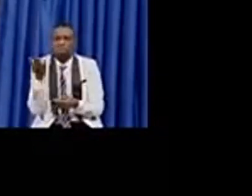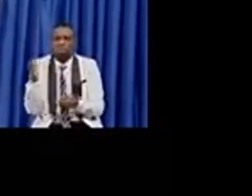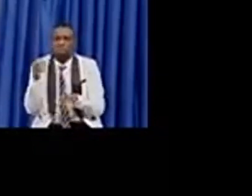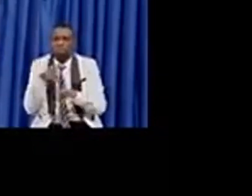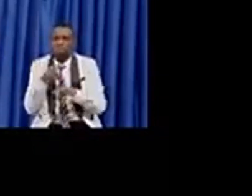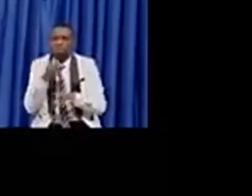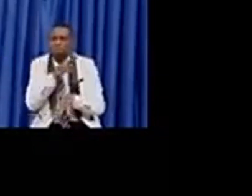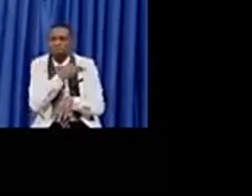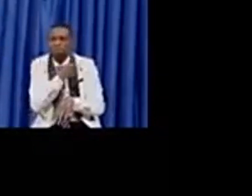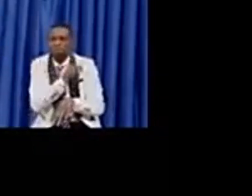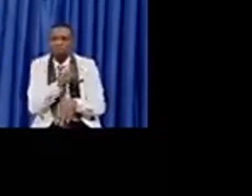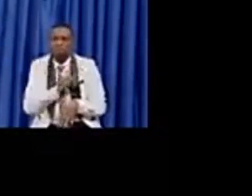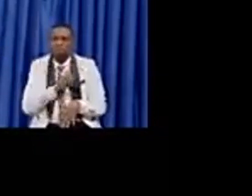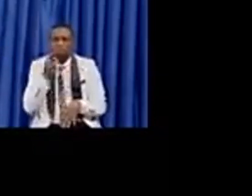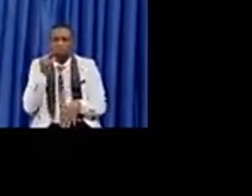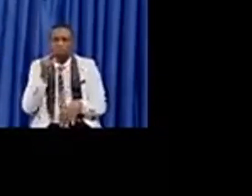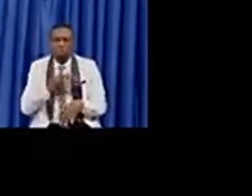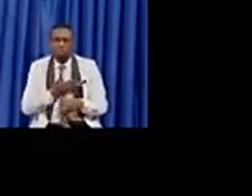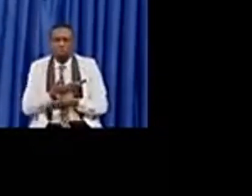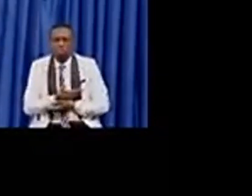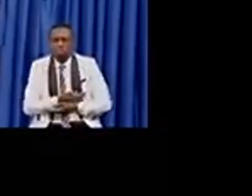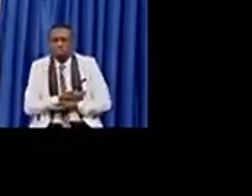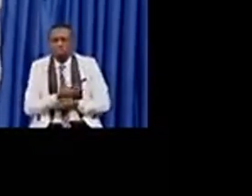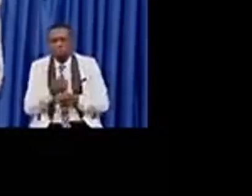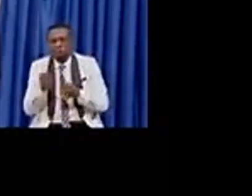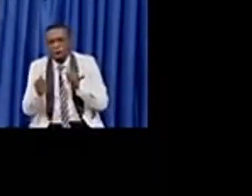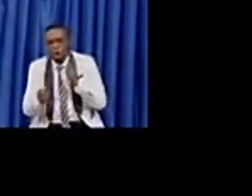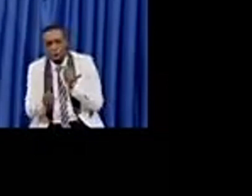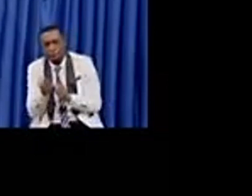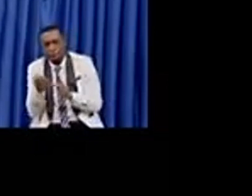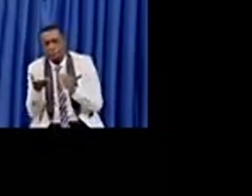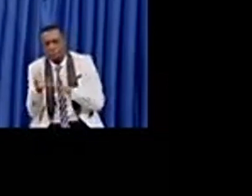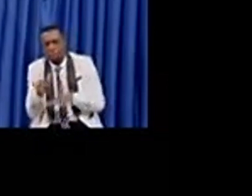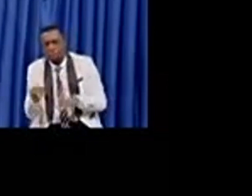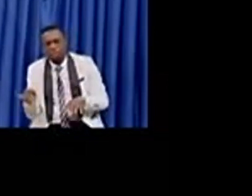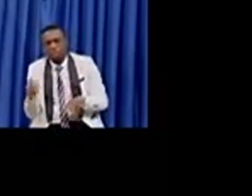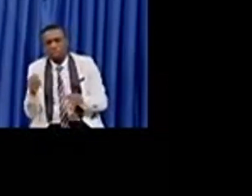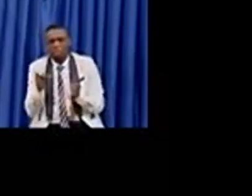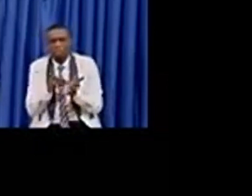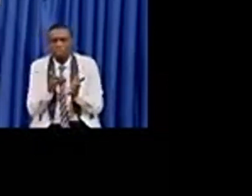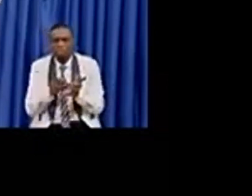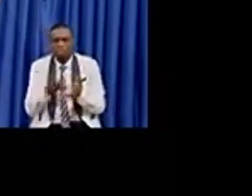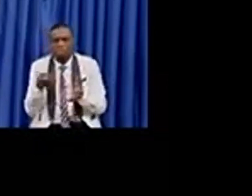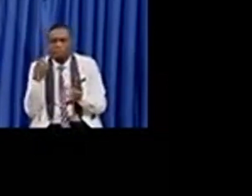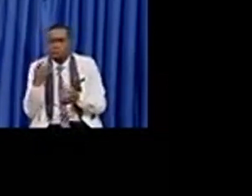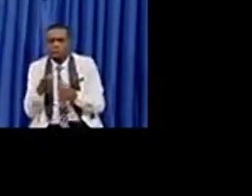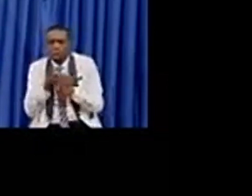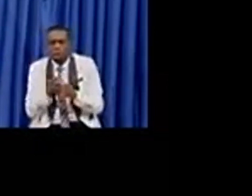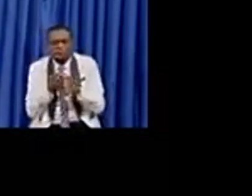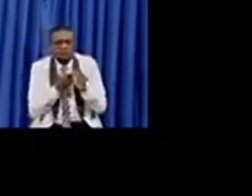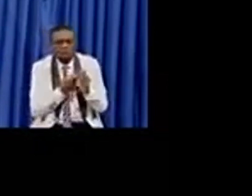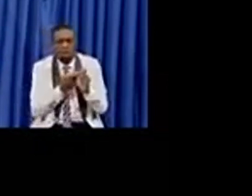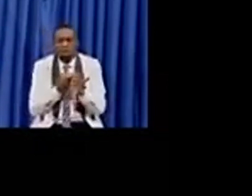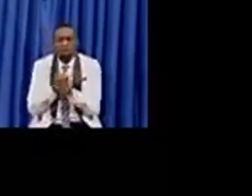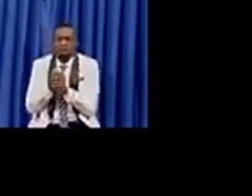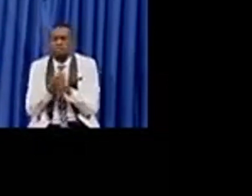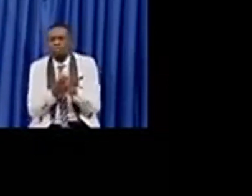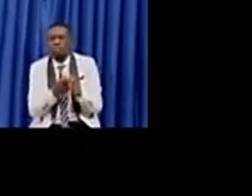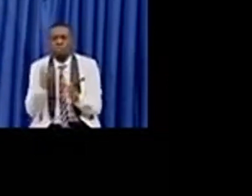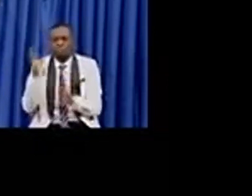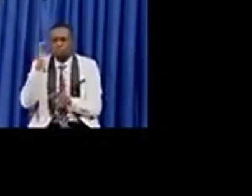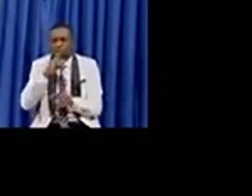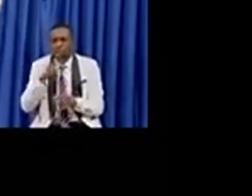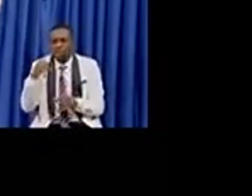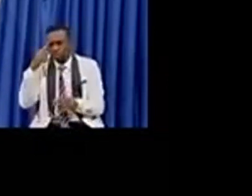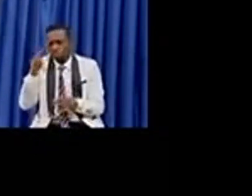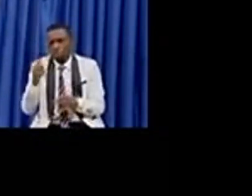baby going. Life was gradually leaving him. The doctors were rushing, looking for oxygen to fix